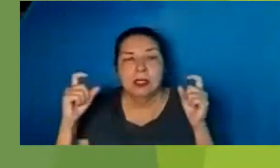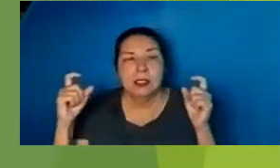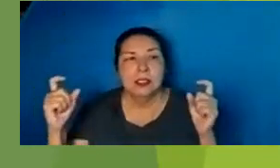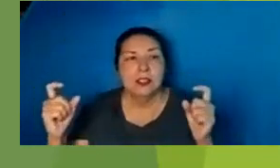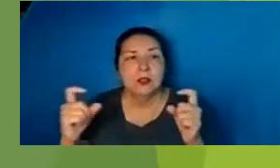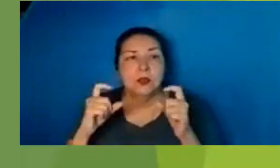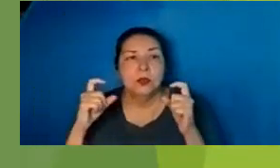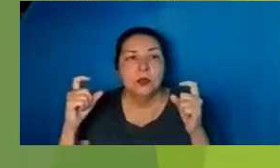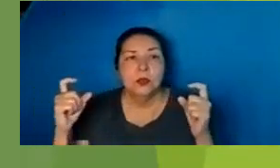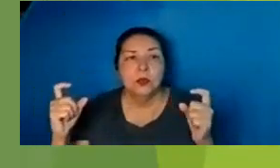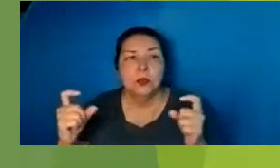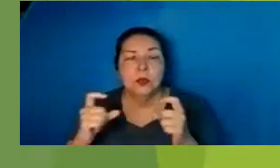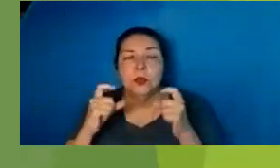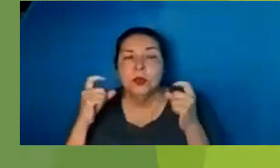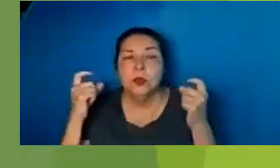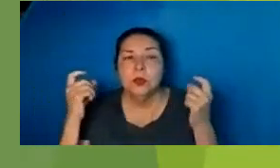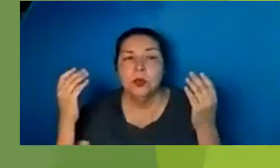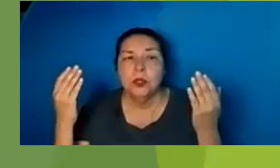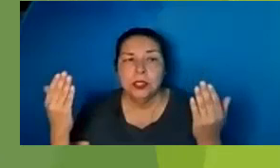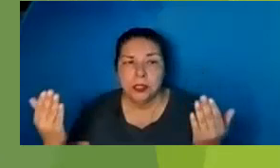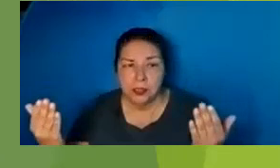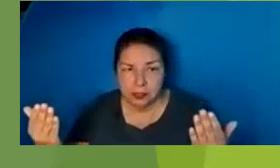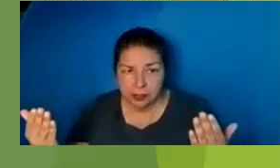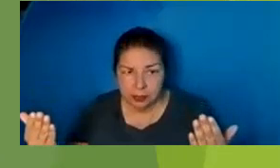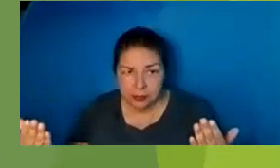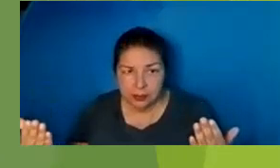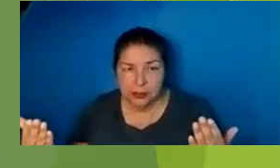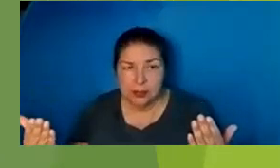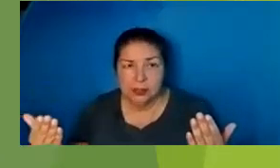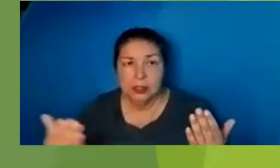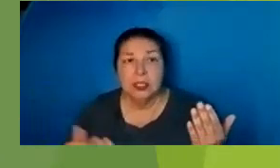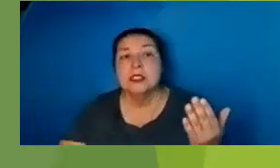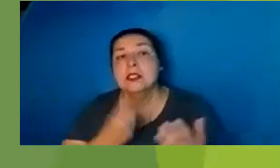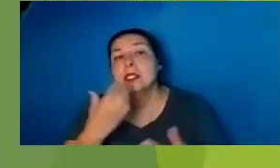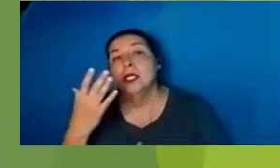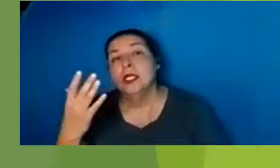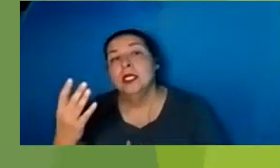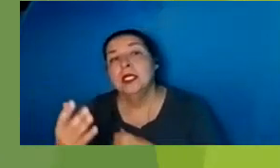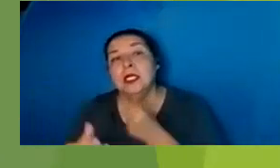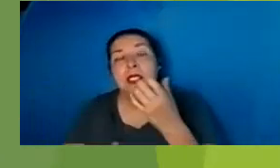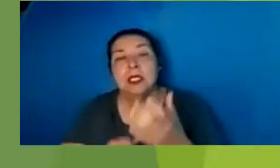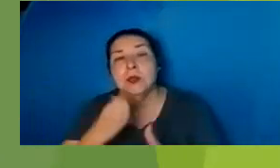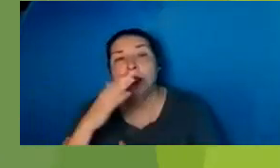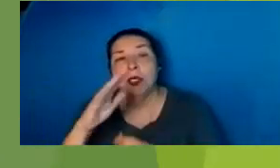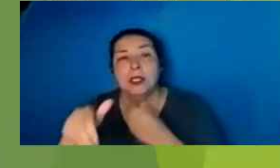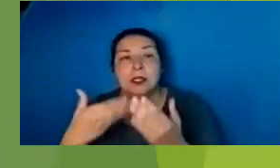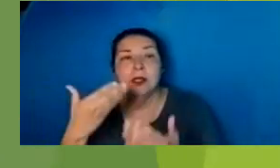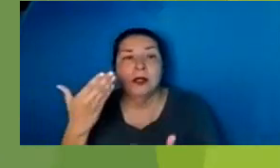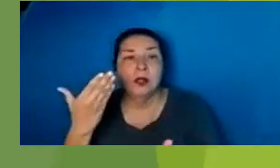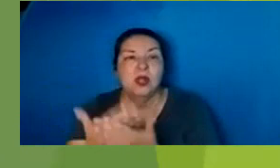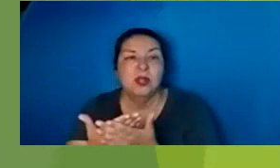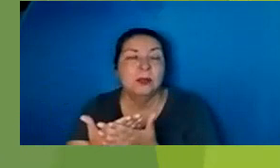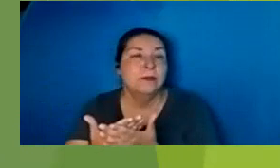alleluia. Sing with